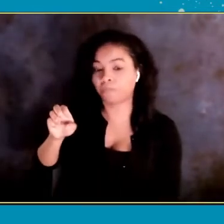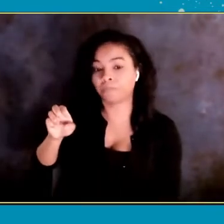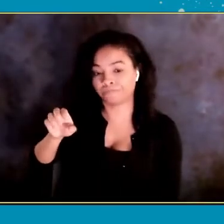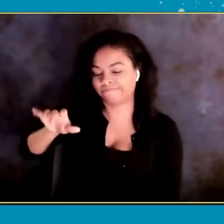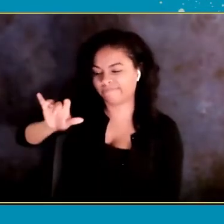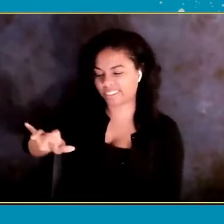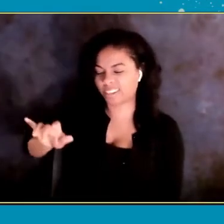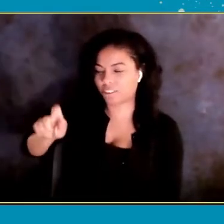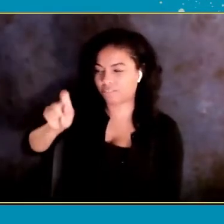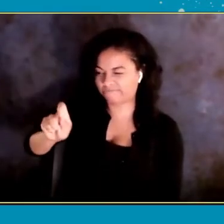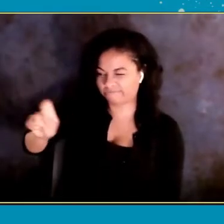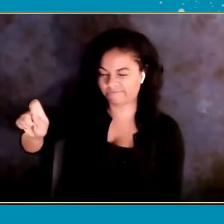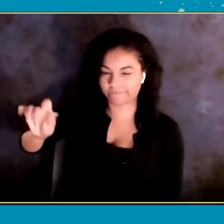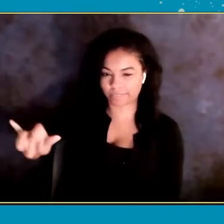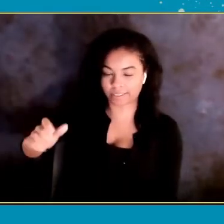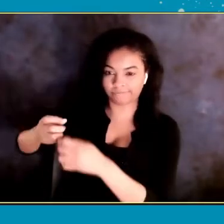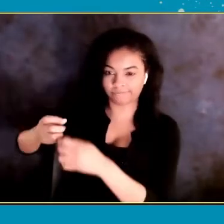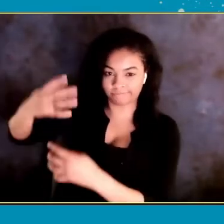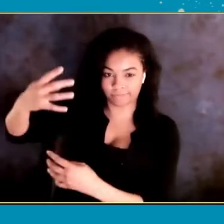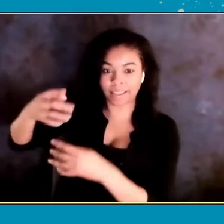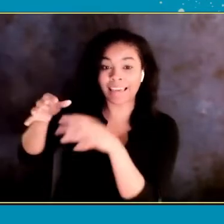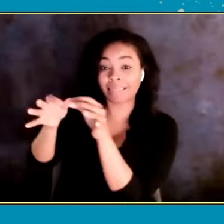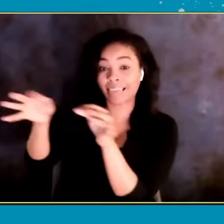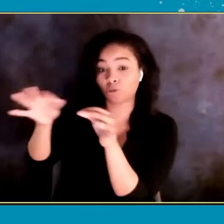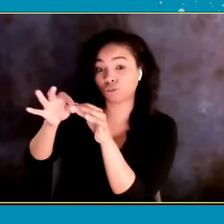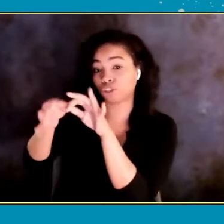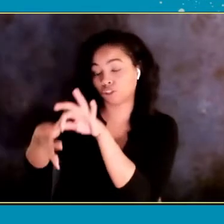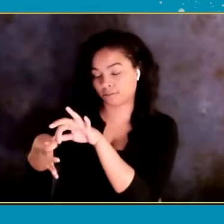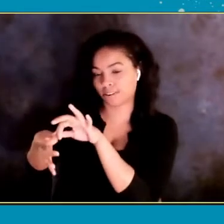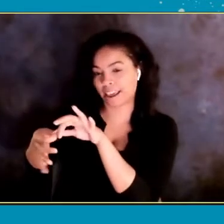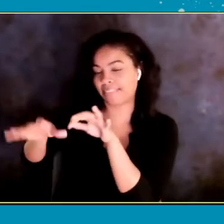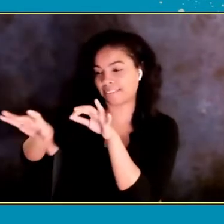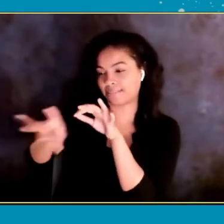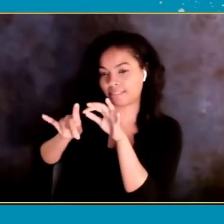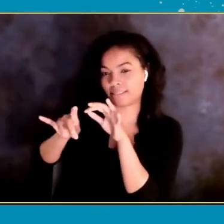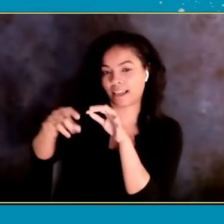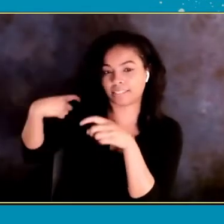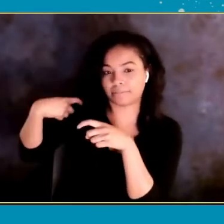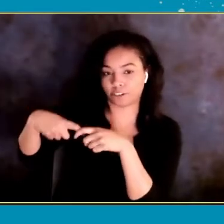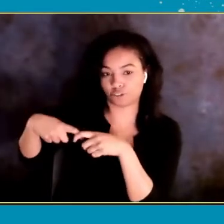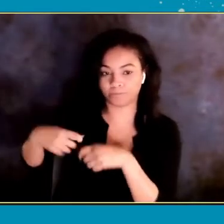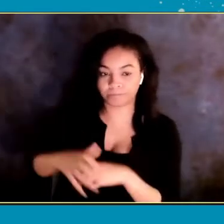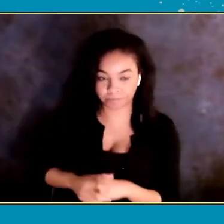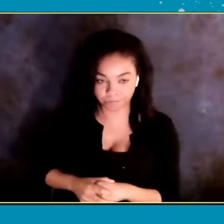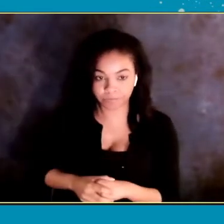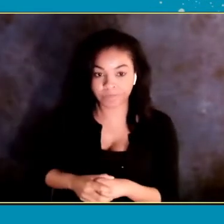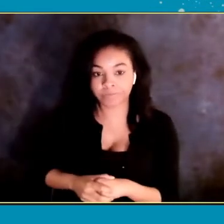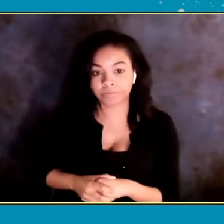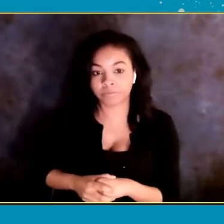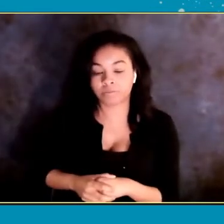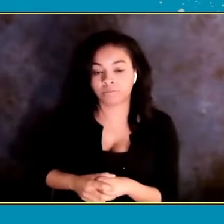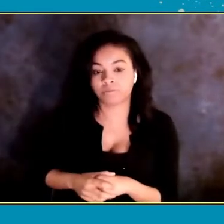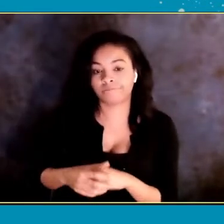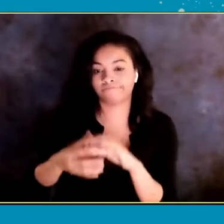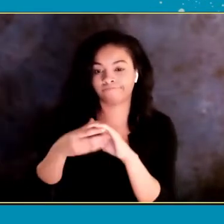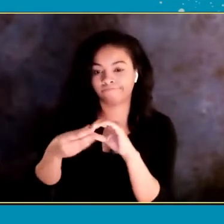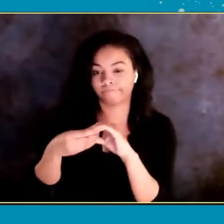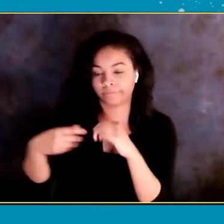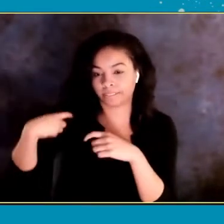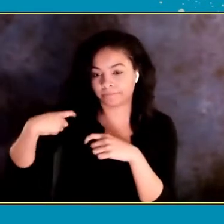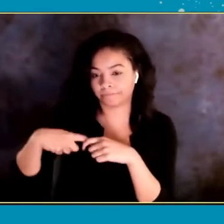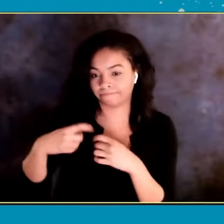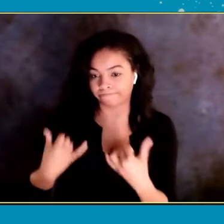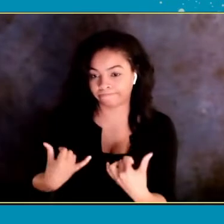smartphone. Select language interpretation and choose Spanish in the pop-up. Buenas noches y bienvenidos